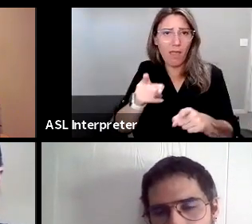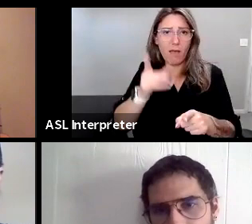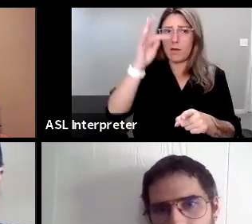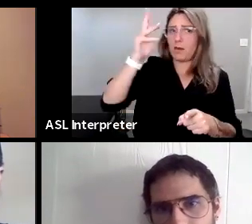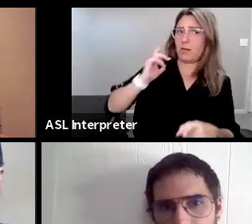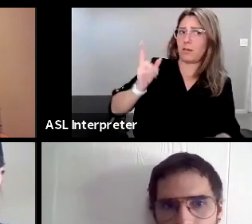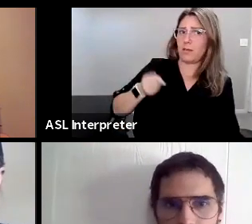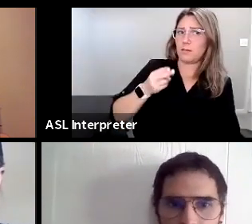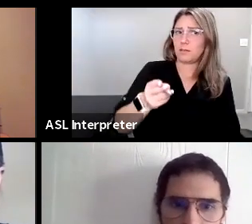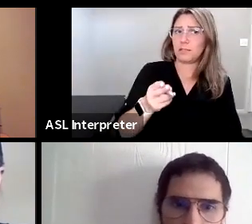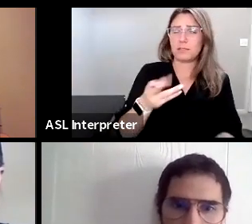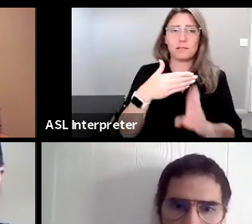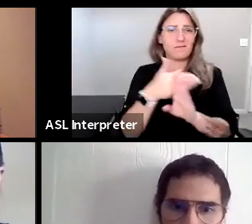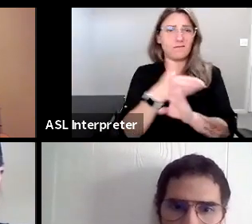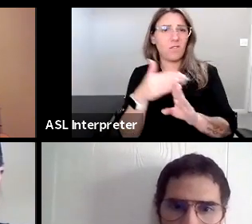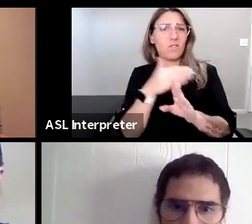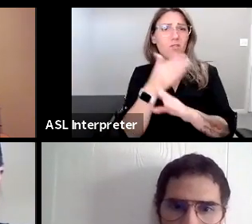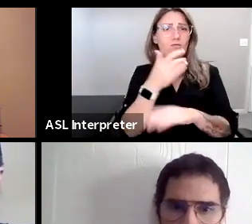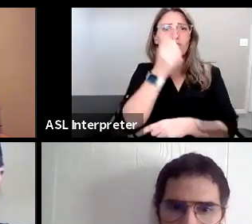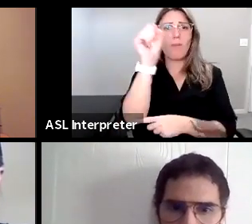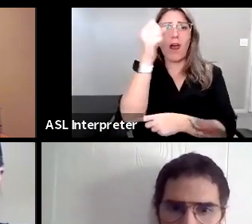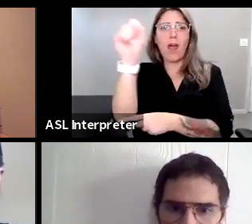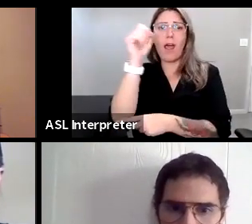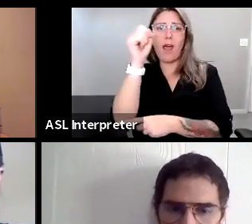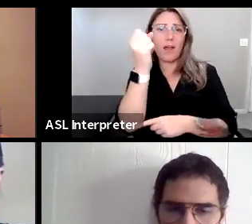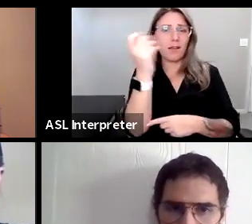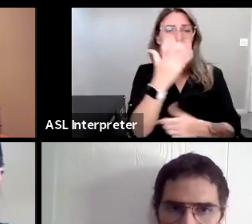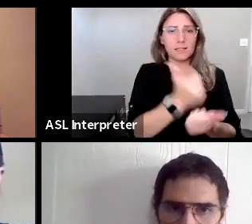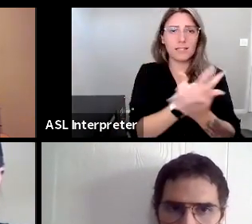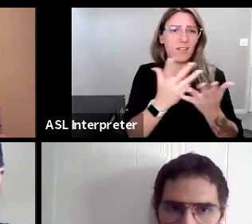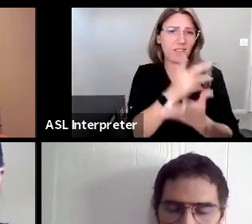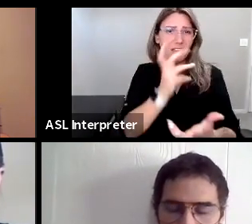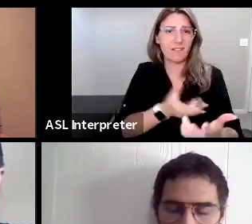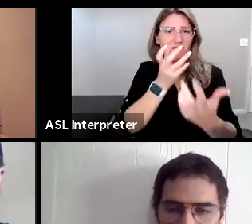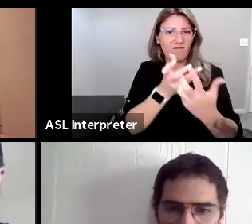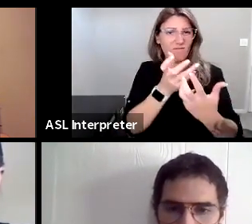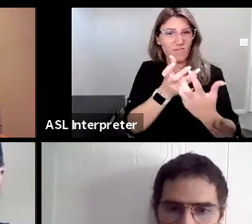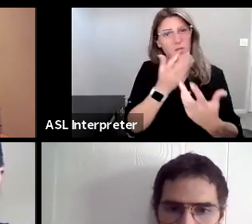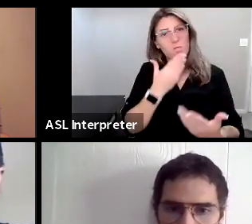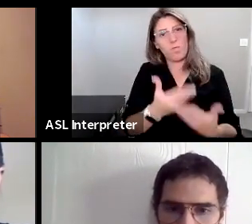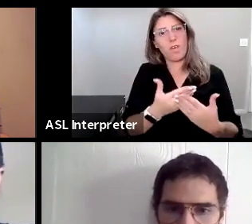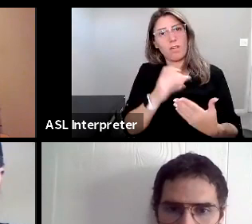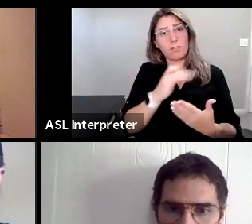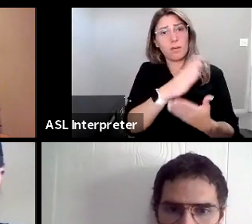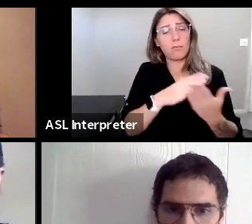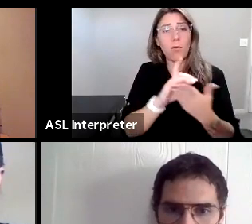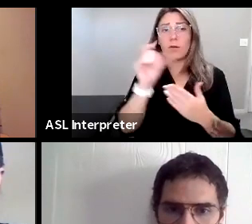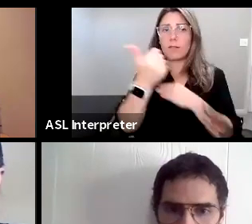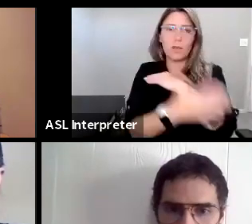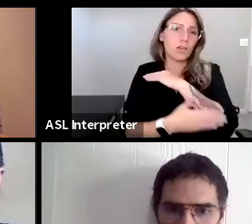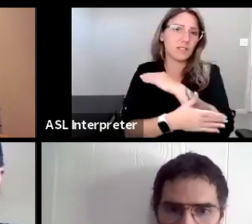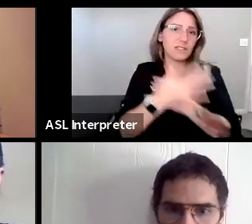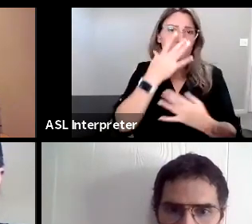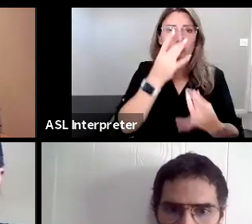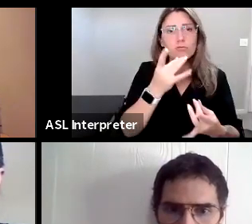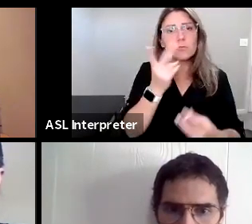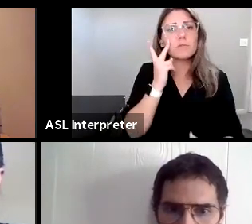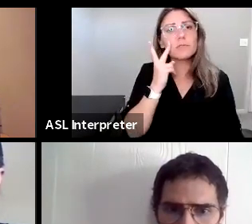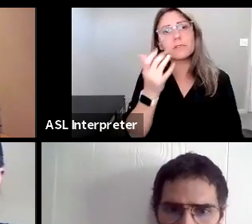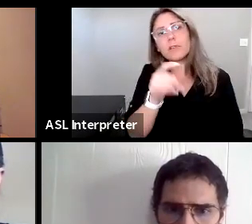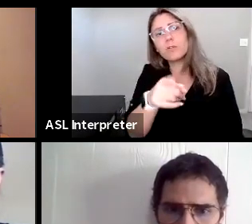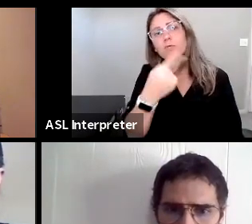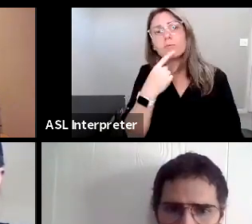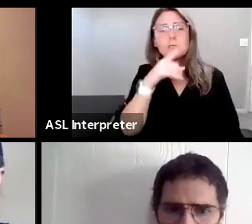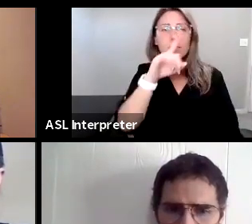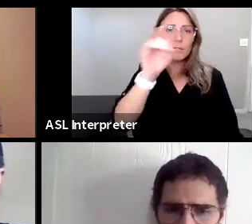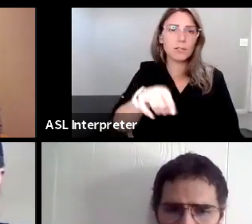in the 4th of the Zoot Suit riots and all that stuff that they didn't fit well in that part of the country. So it's interesting to see, like you were saying, Texas